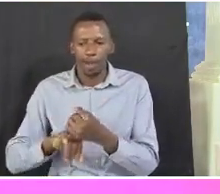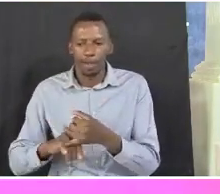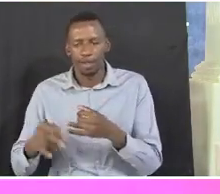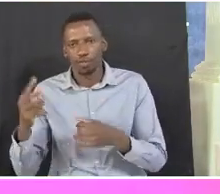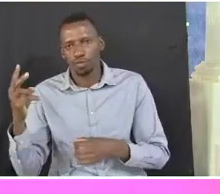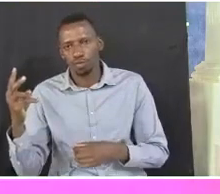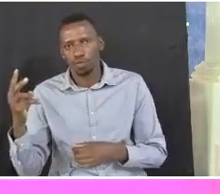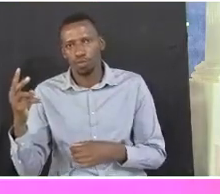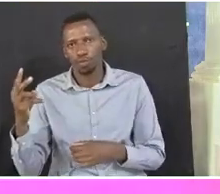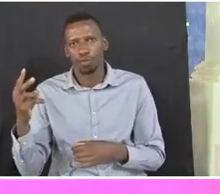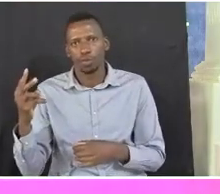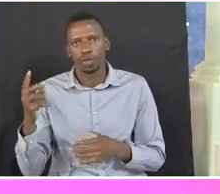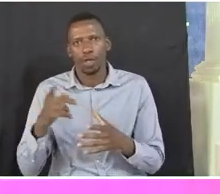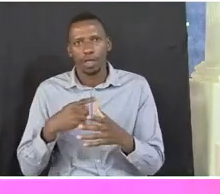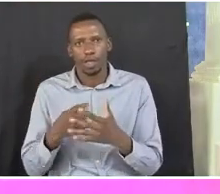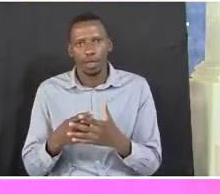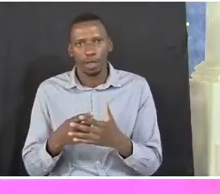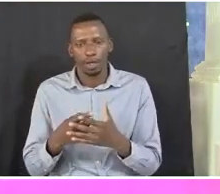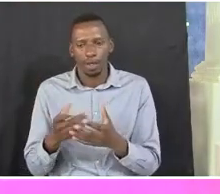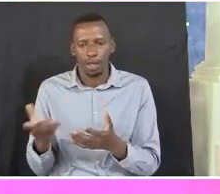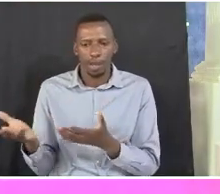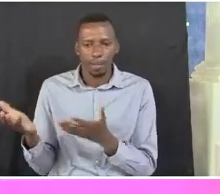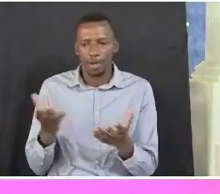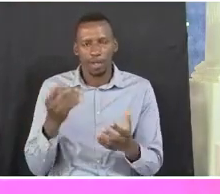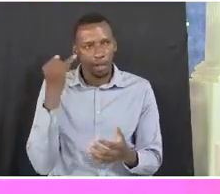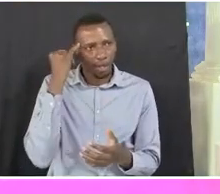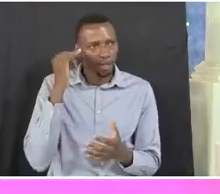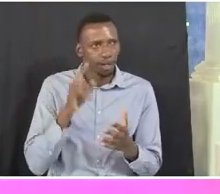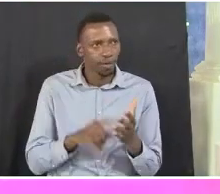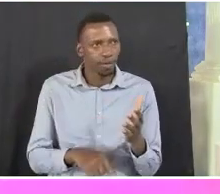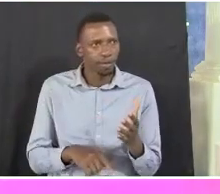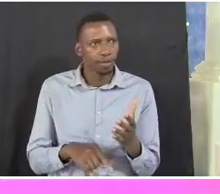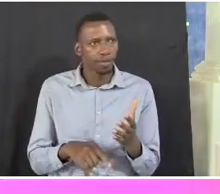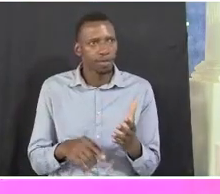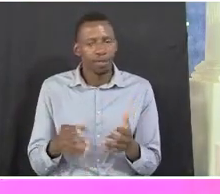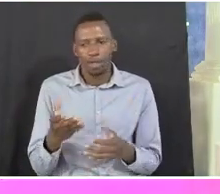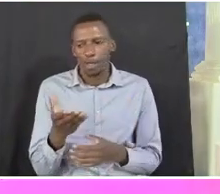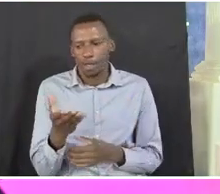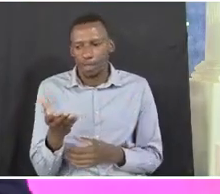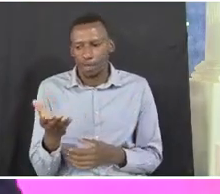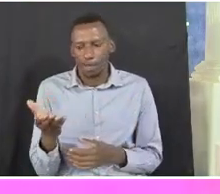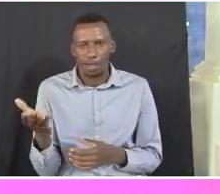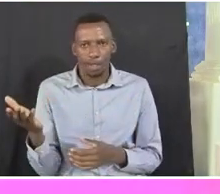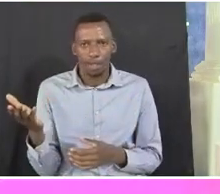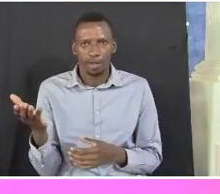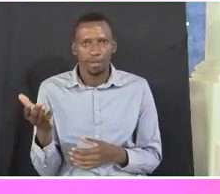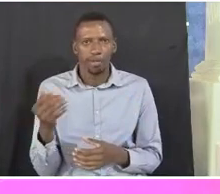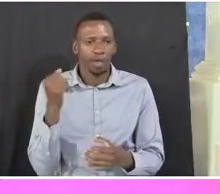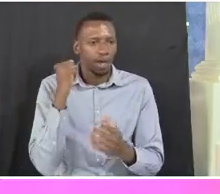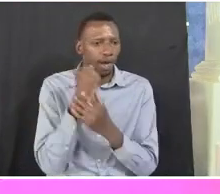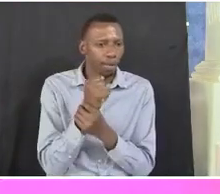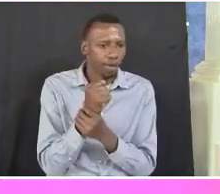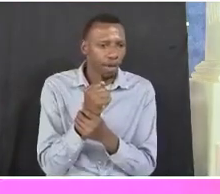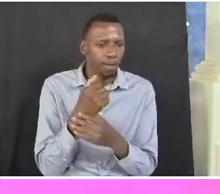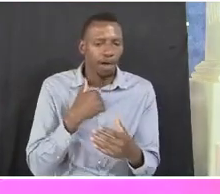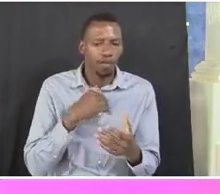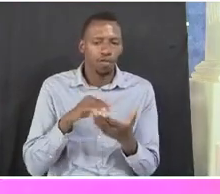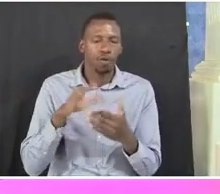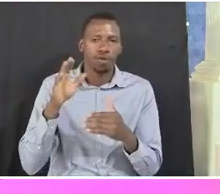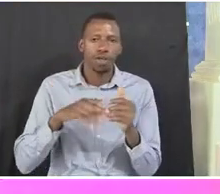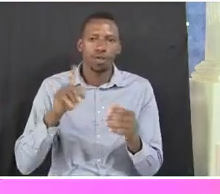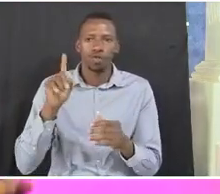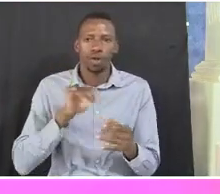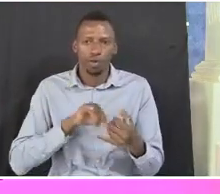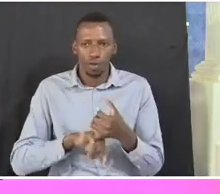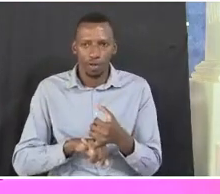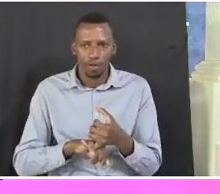marriage, and they come with an argument saying, David had many wives, Abraham had more than one wife, and they